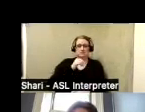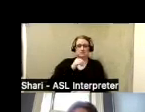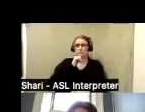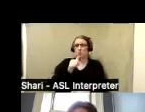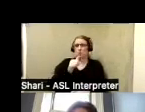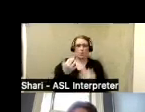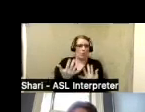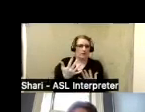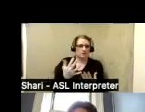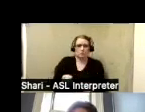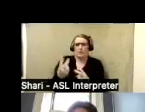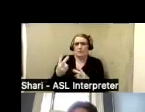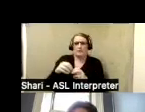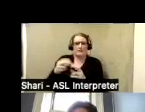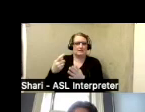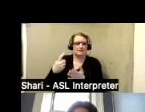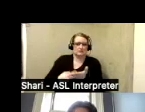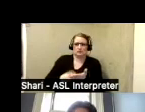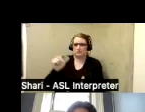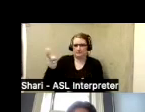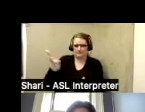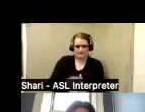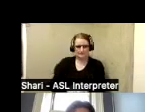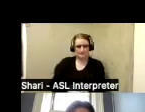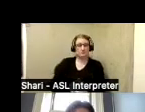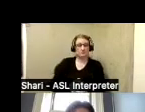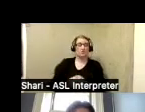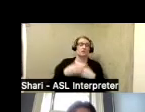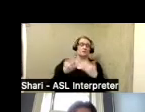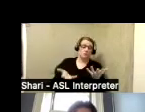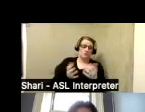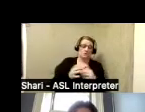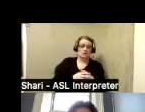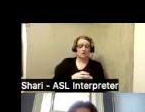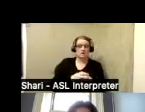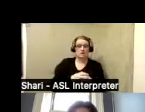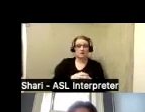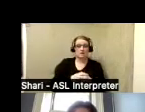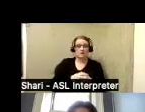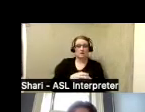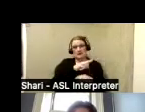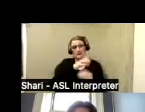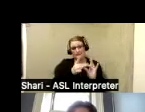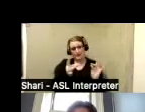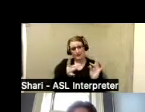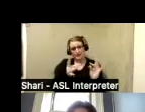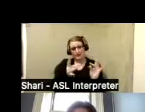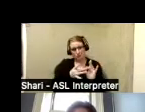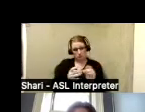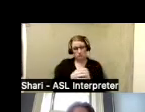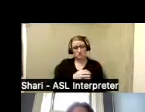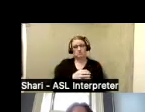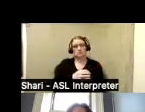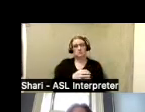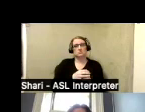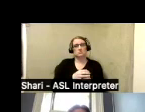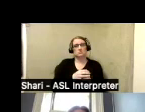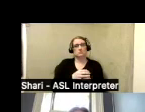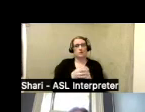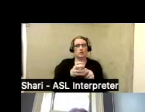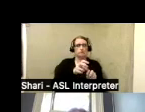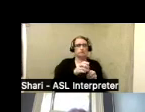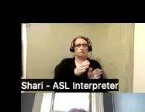please don't hesitate to bring them up in the discussion. So yeah, as Eddie mentioned, we're going